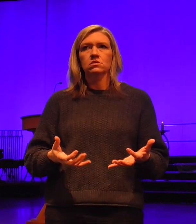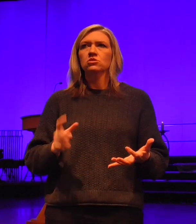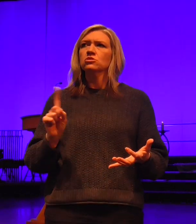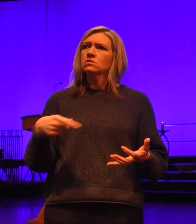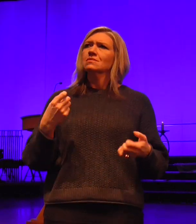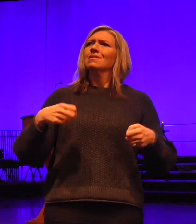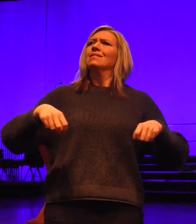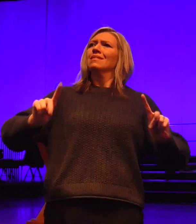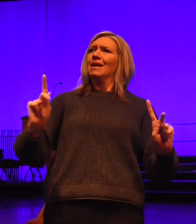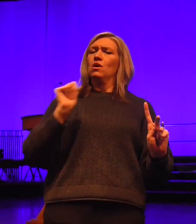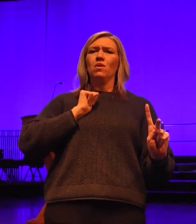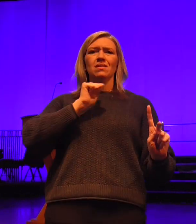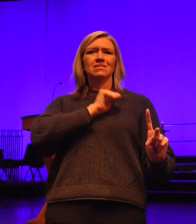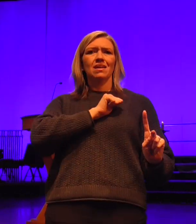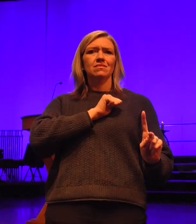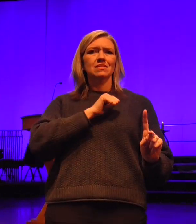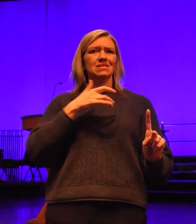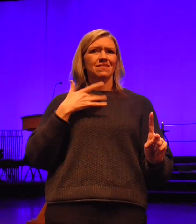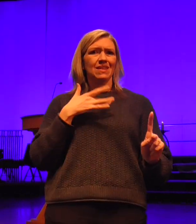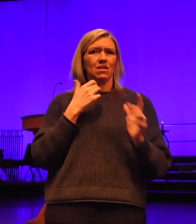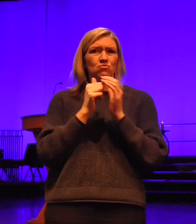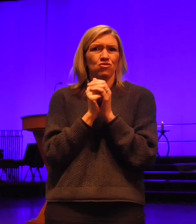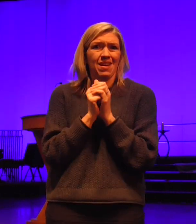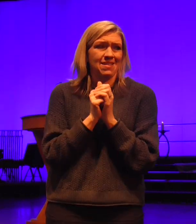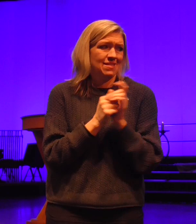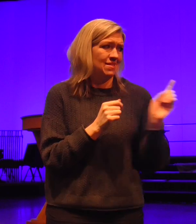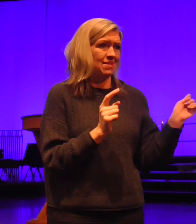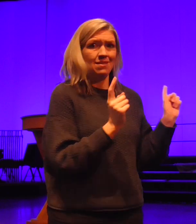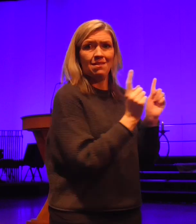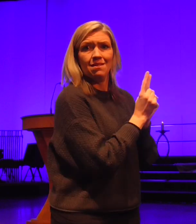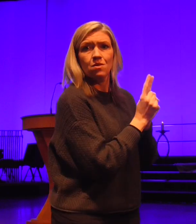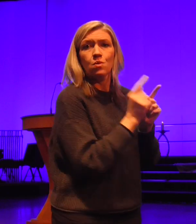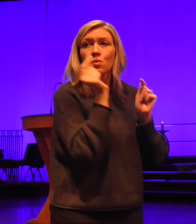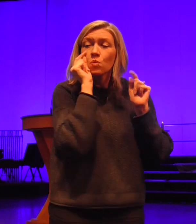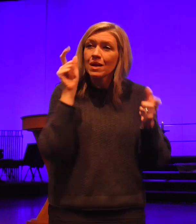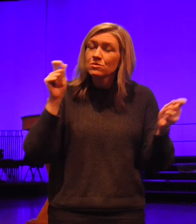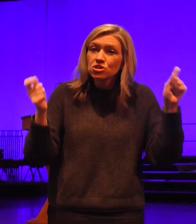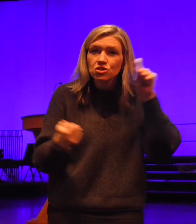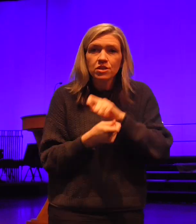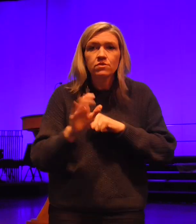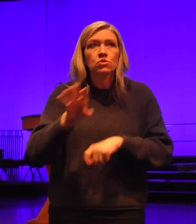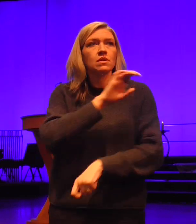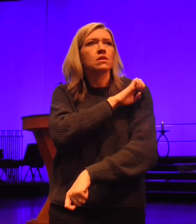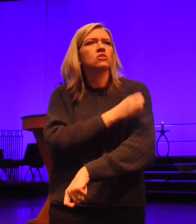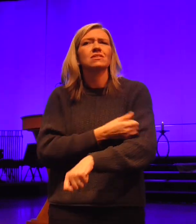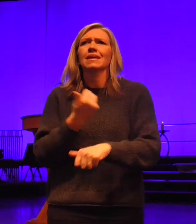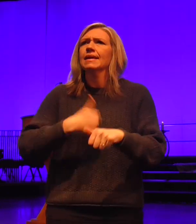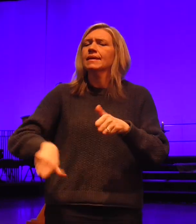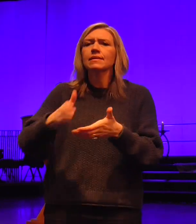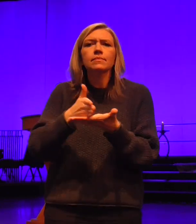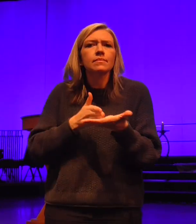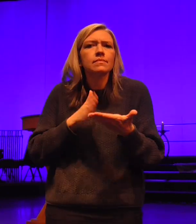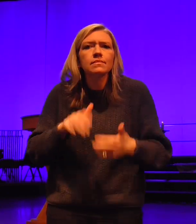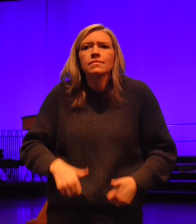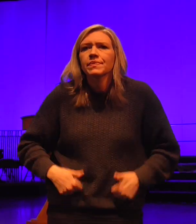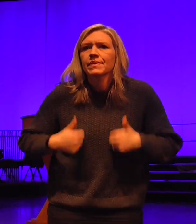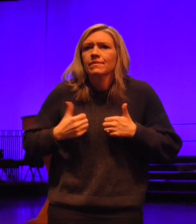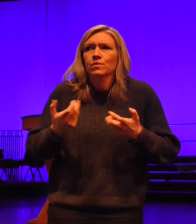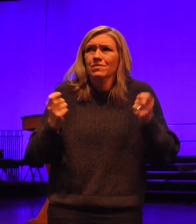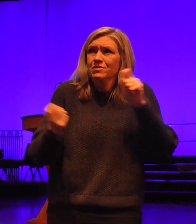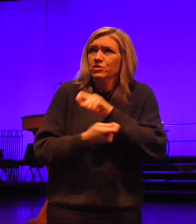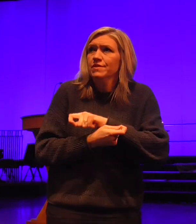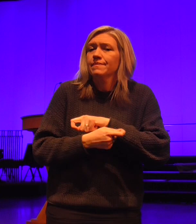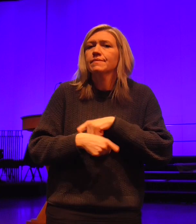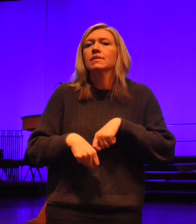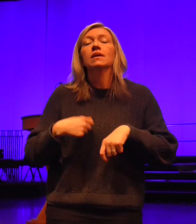to be prayed for. It's a wake up. It's a shift in our energy for any area that we want to begin to make this shift. And I